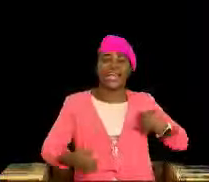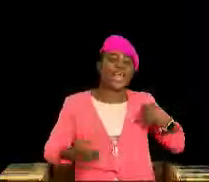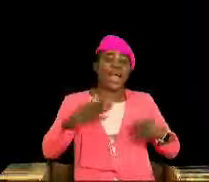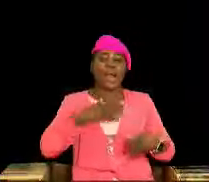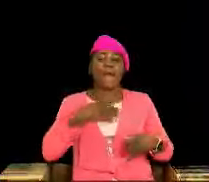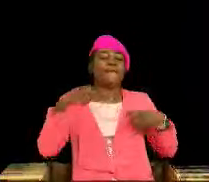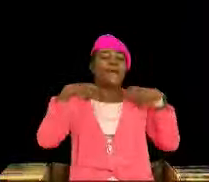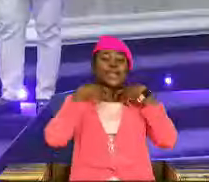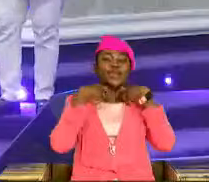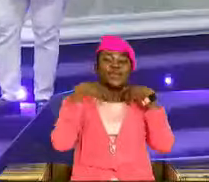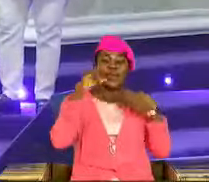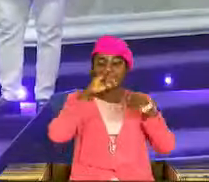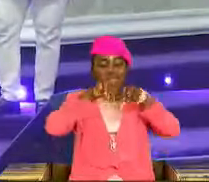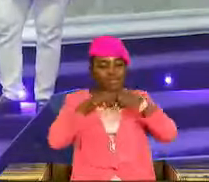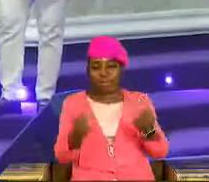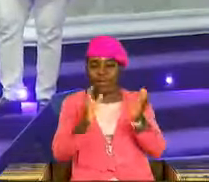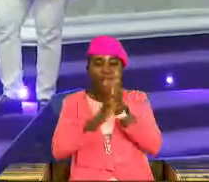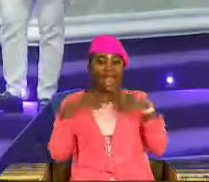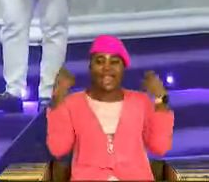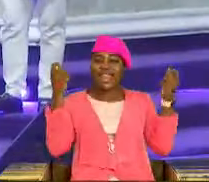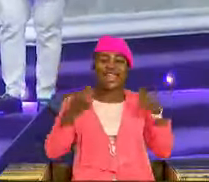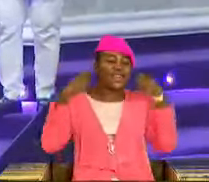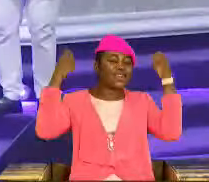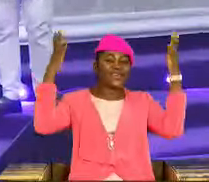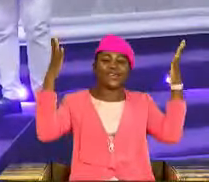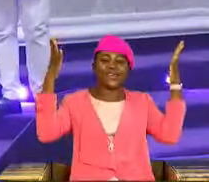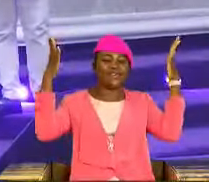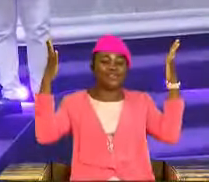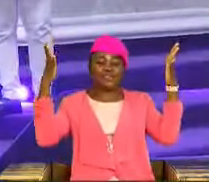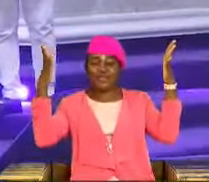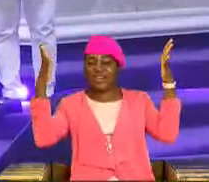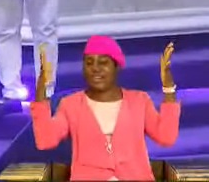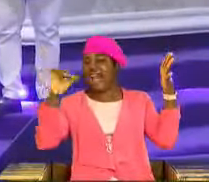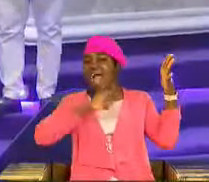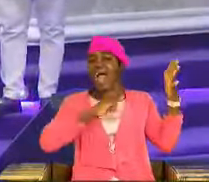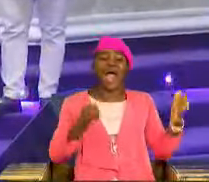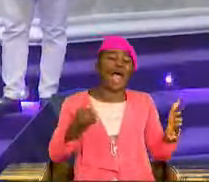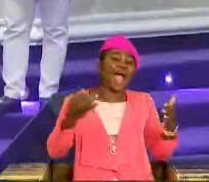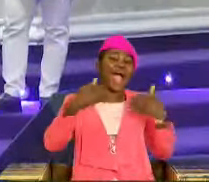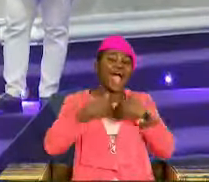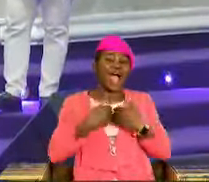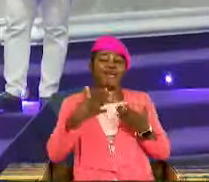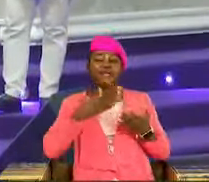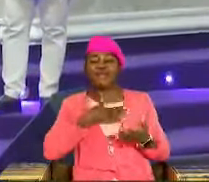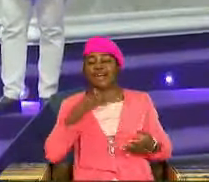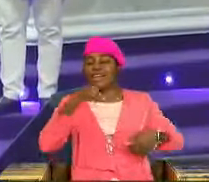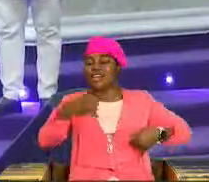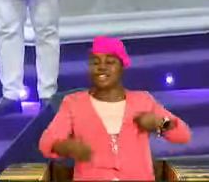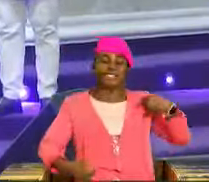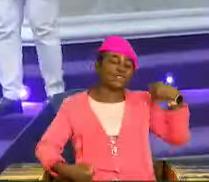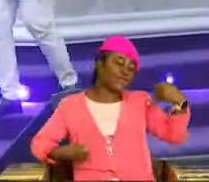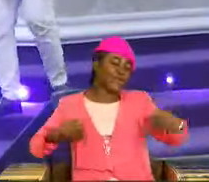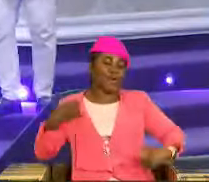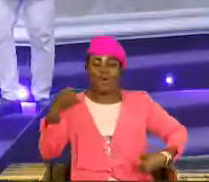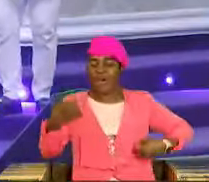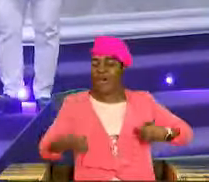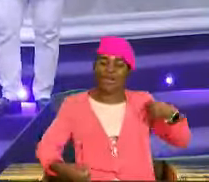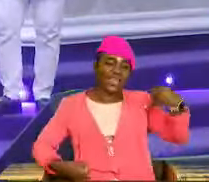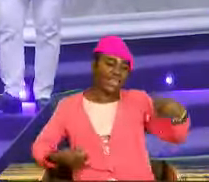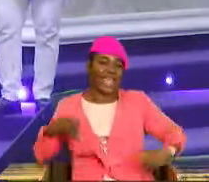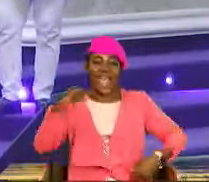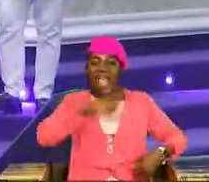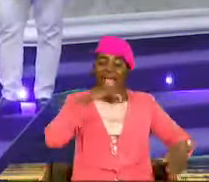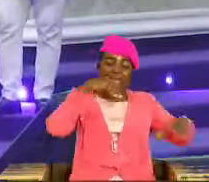don't break Hallelujah I don't enter myy break Hallelujah I don't enter myy I